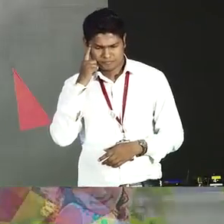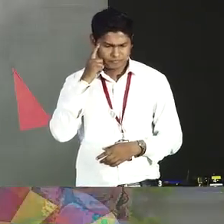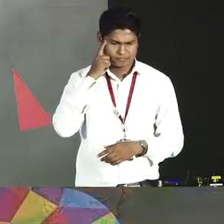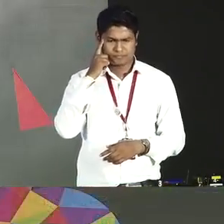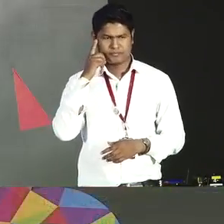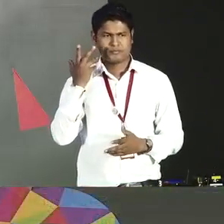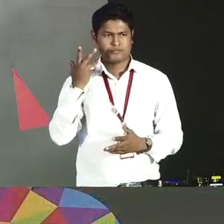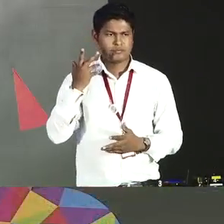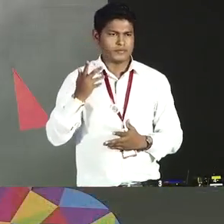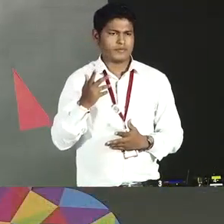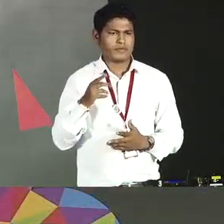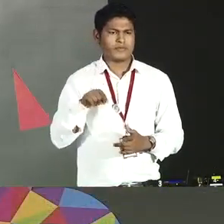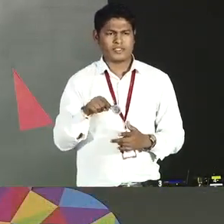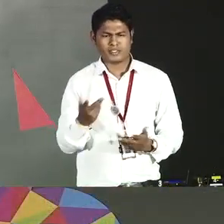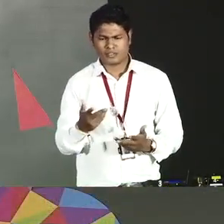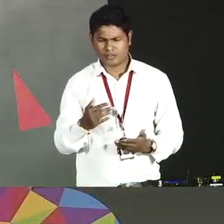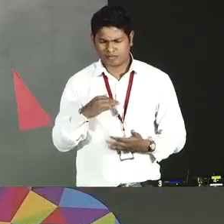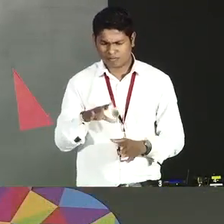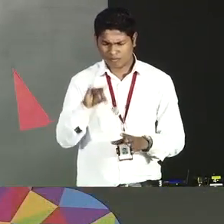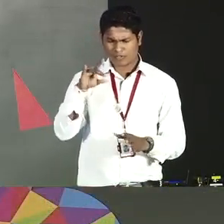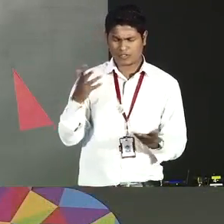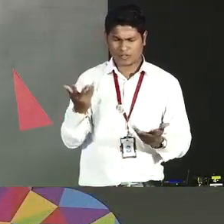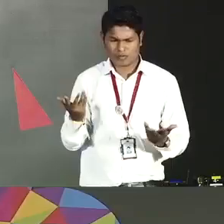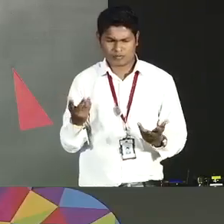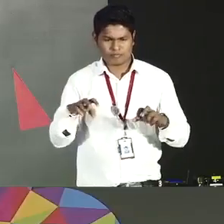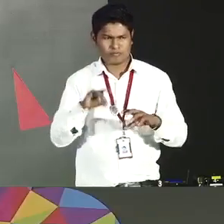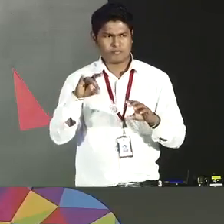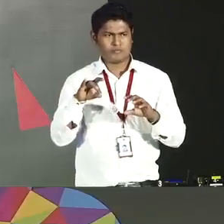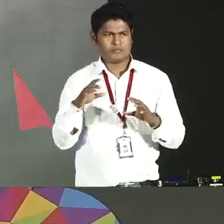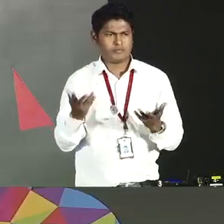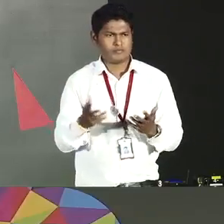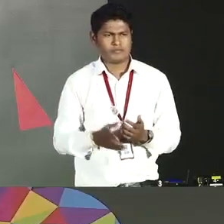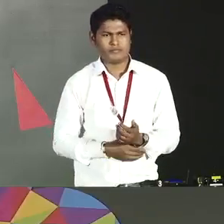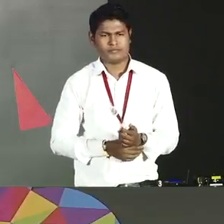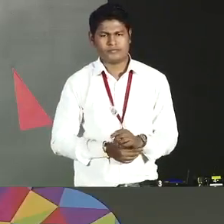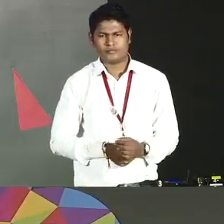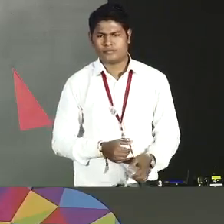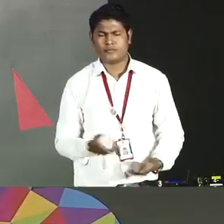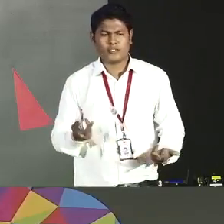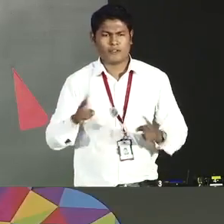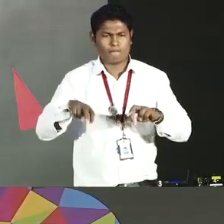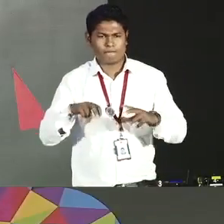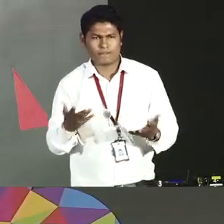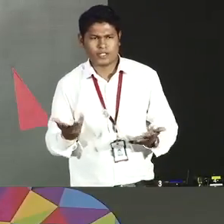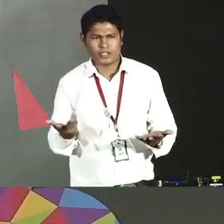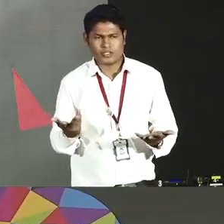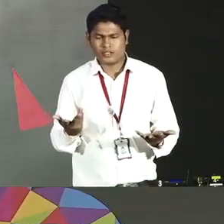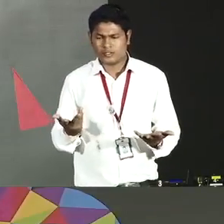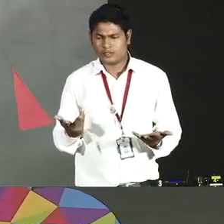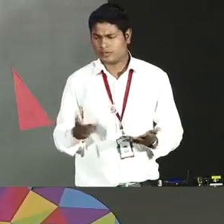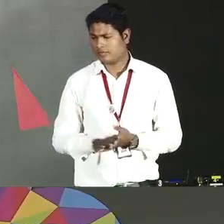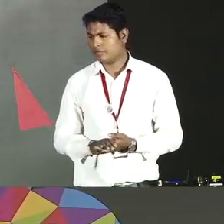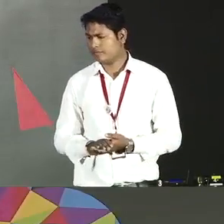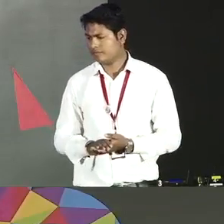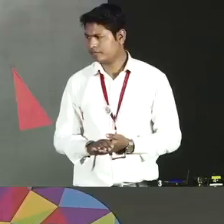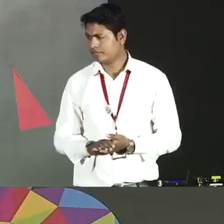mother thought that this is something I should find out about. So she was able to find a physician who said it looked like autism. She